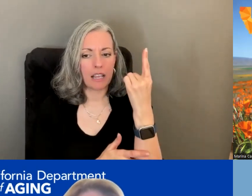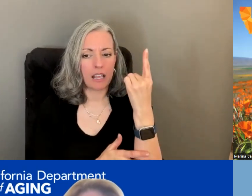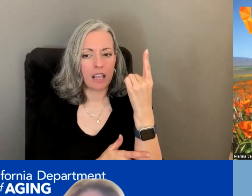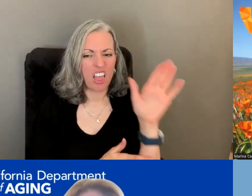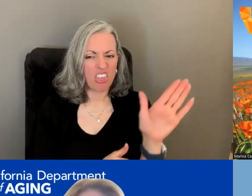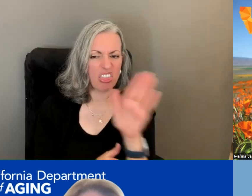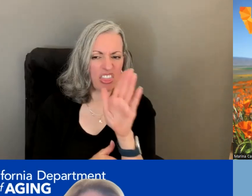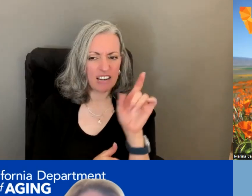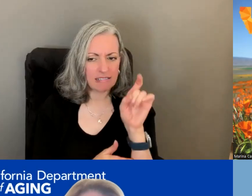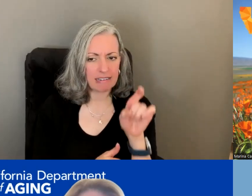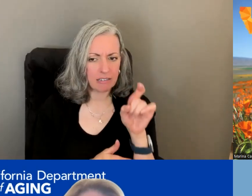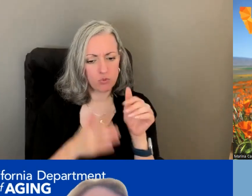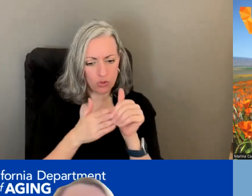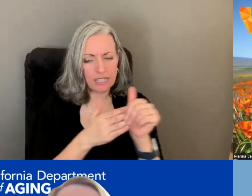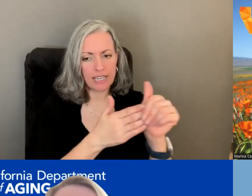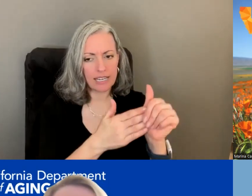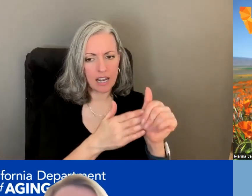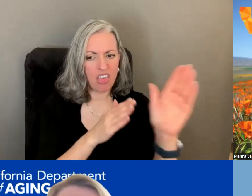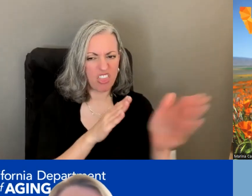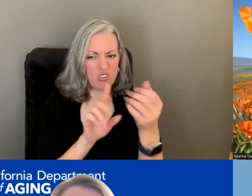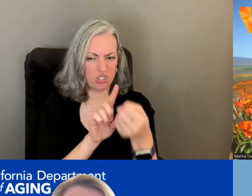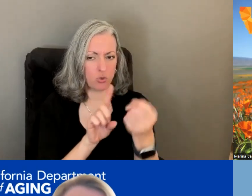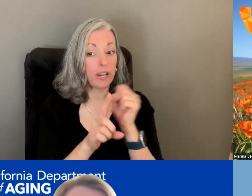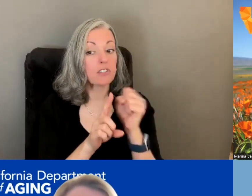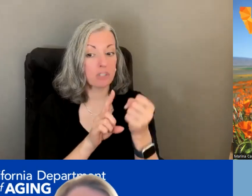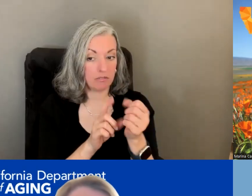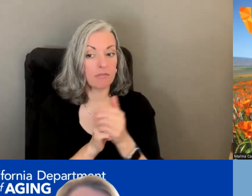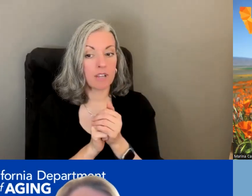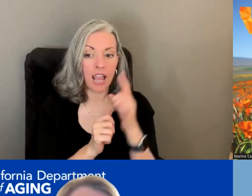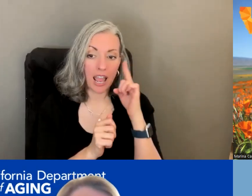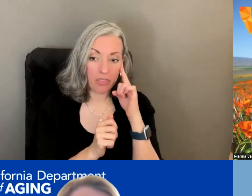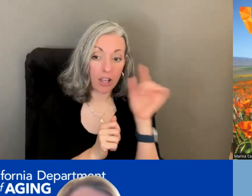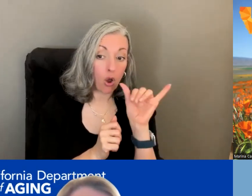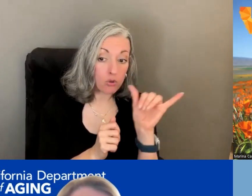that lead to certain situations.